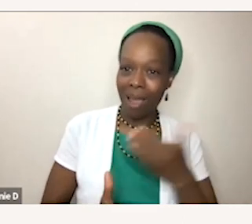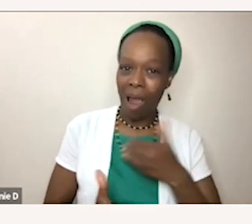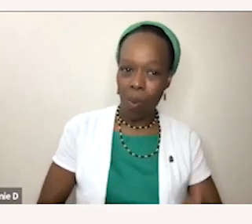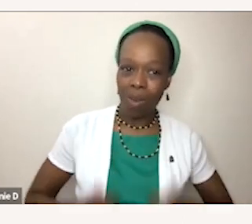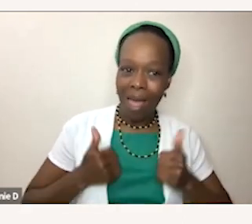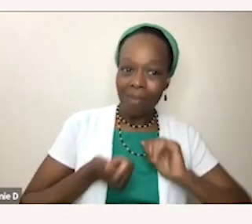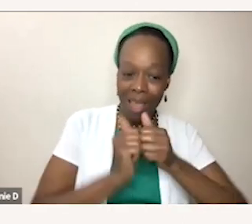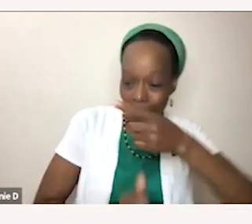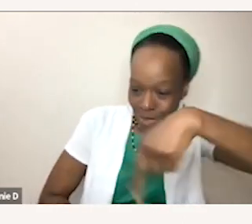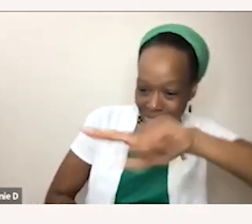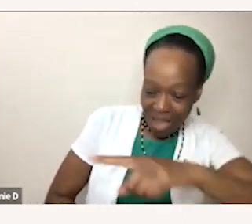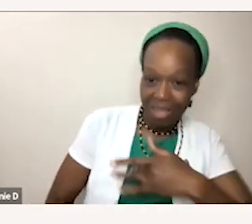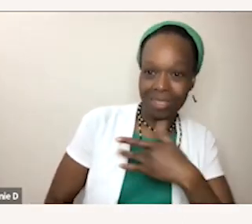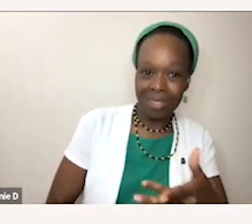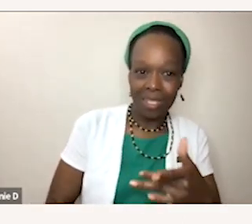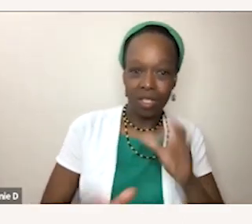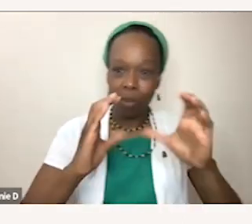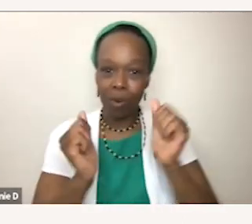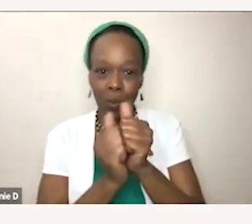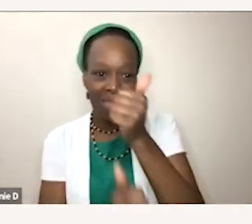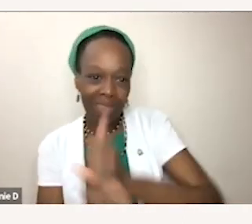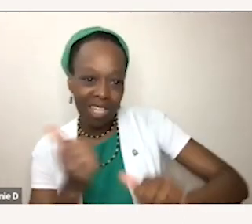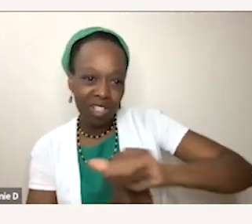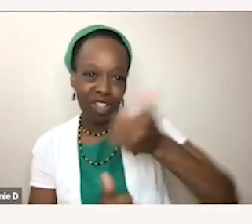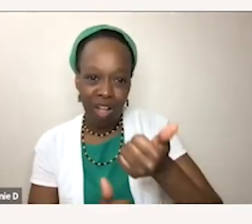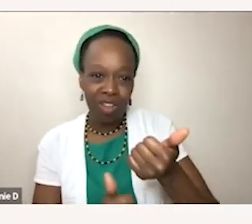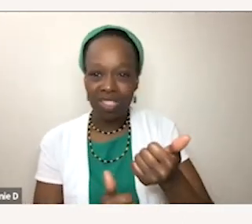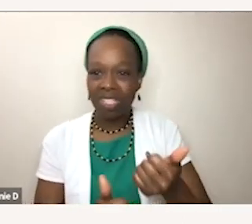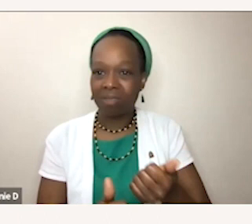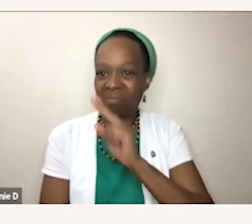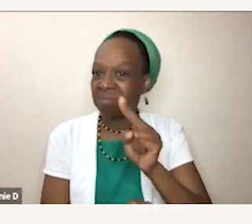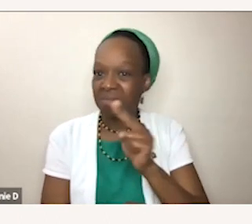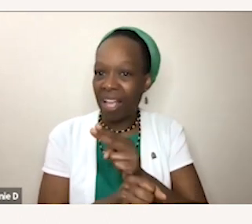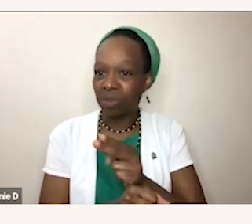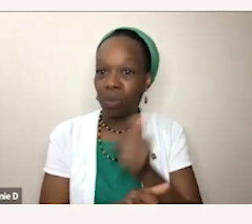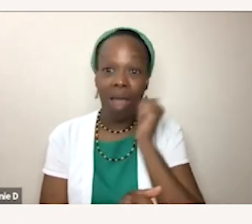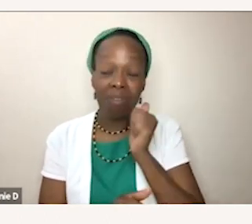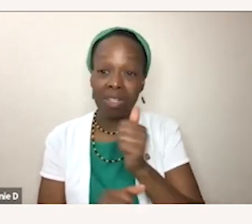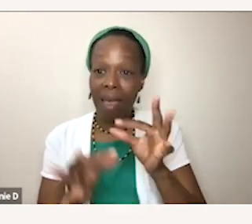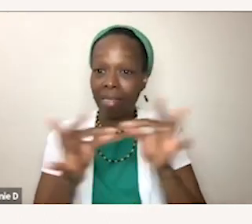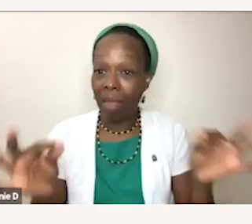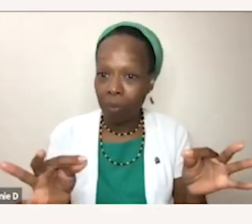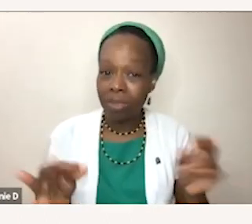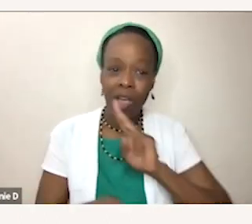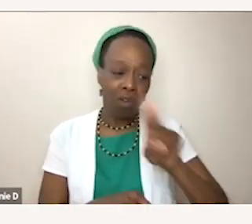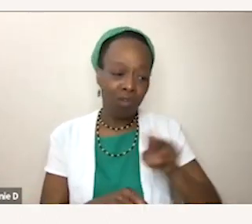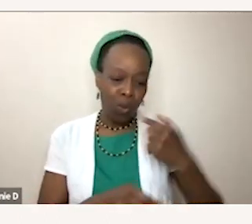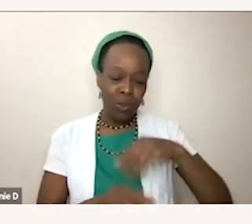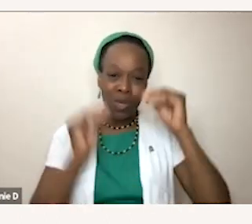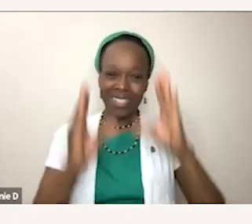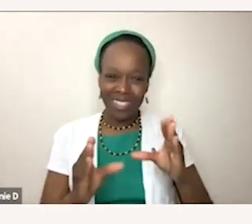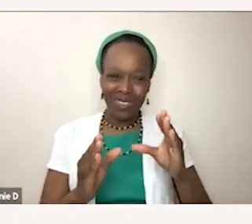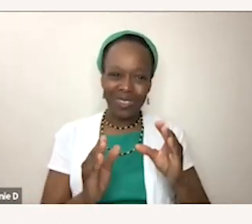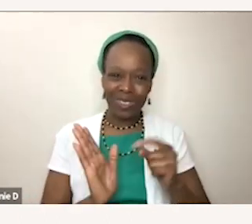what are they organically saying? Like, of course we're modeling and we've been modeling, but like also what are they saying and what language are